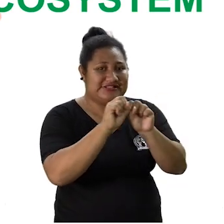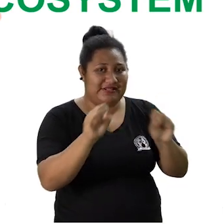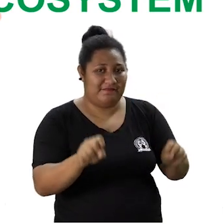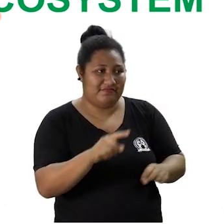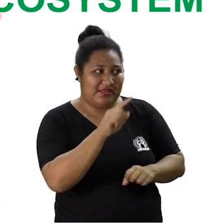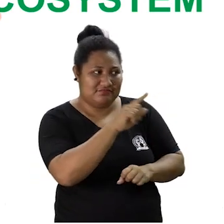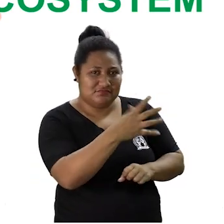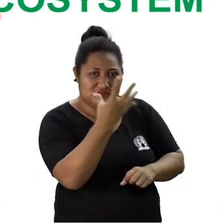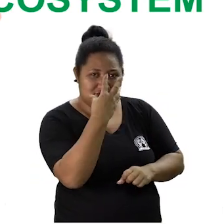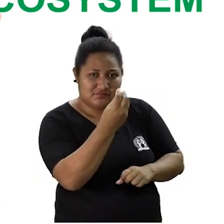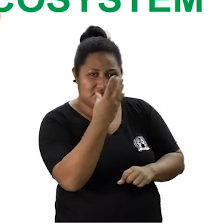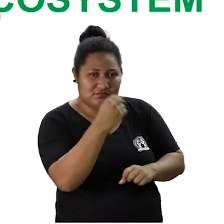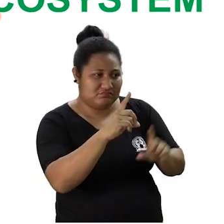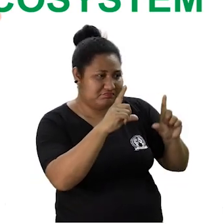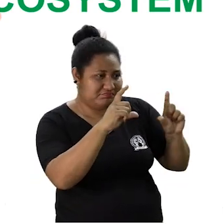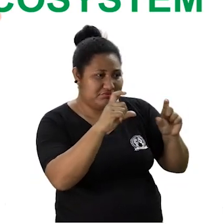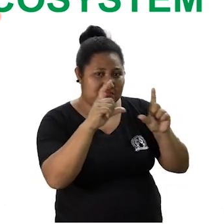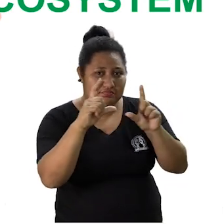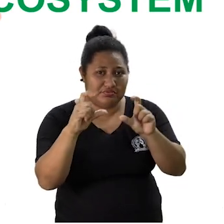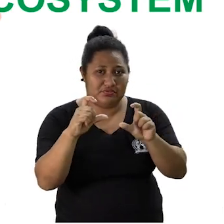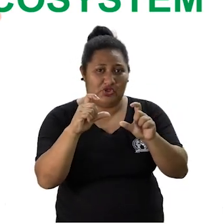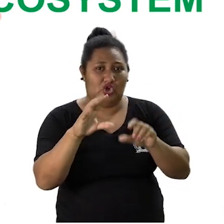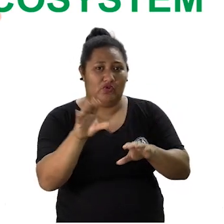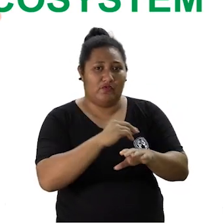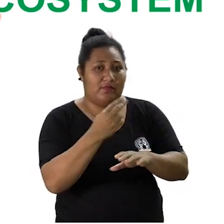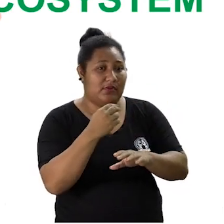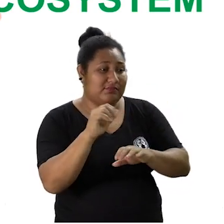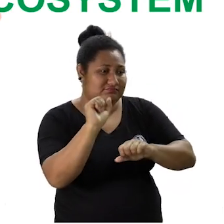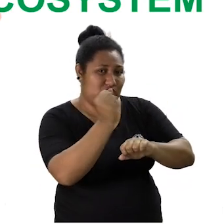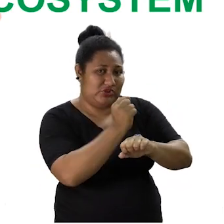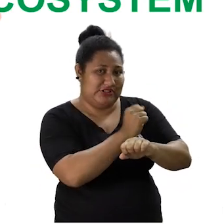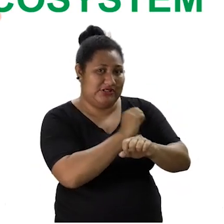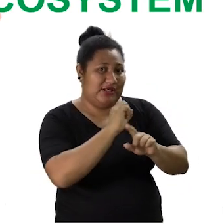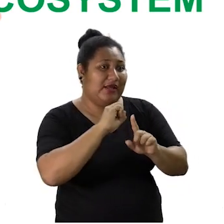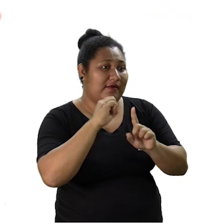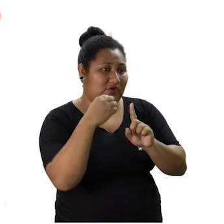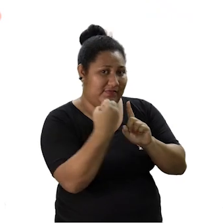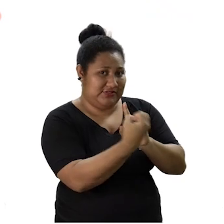a marine environment ecosystem looks like.